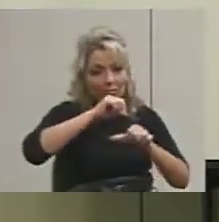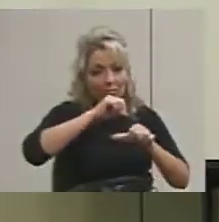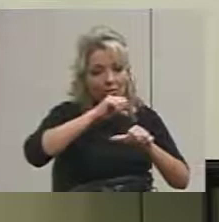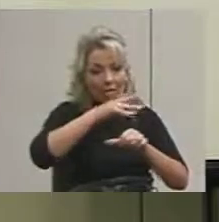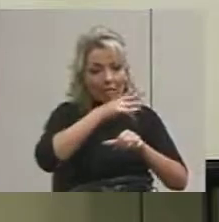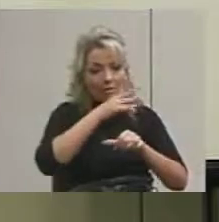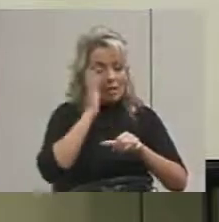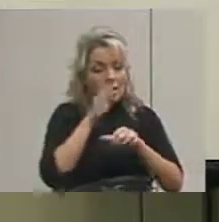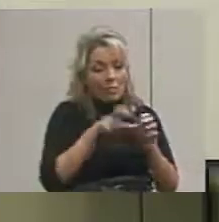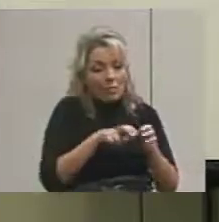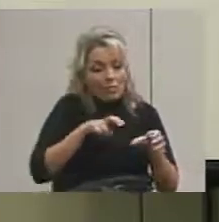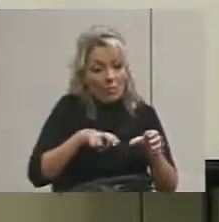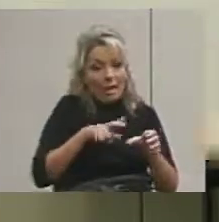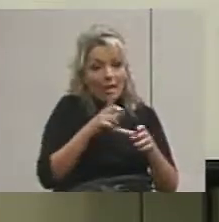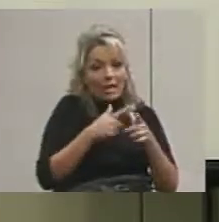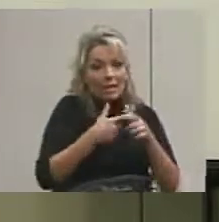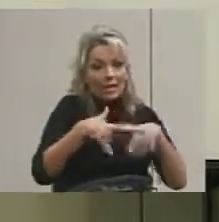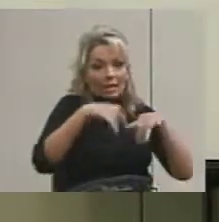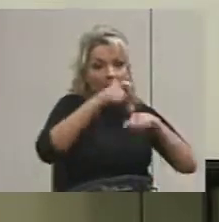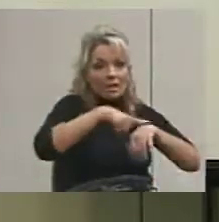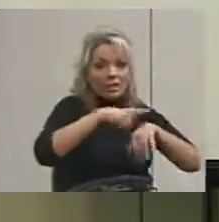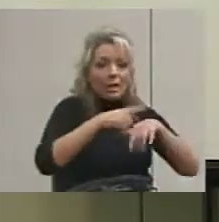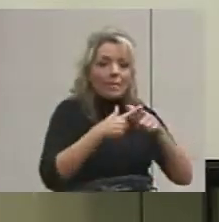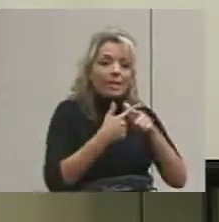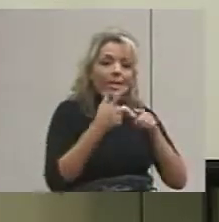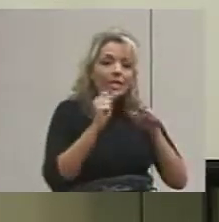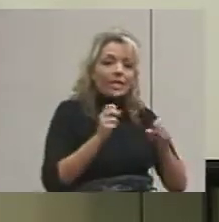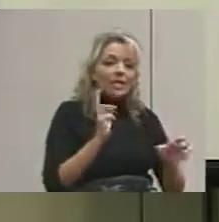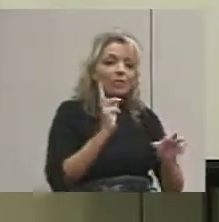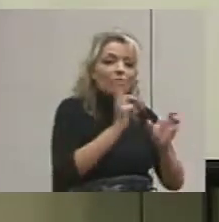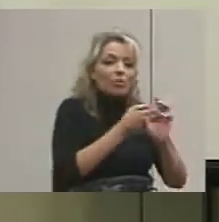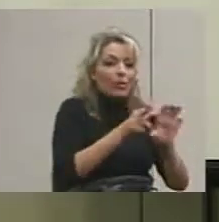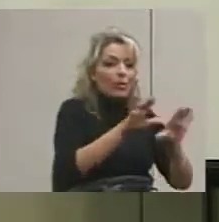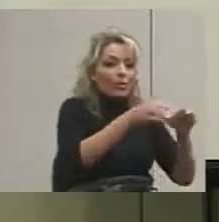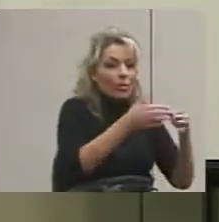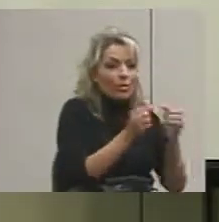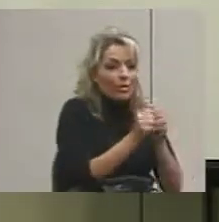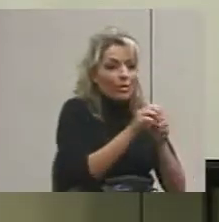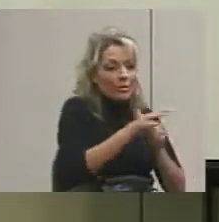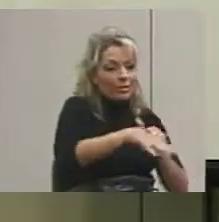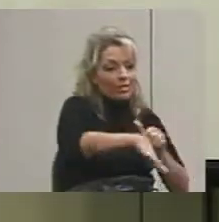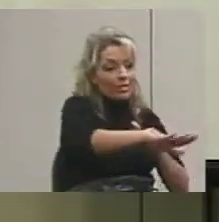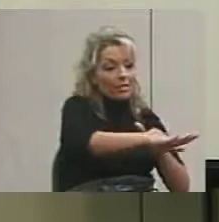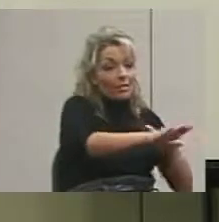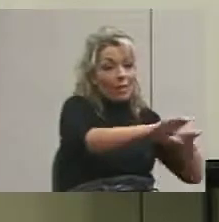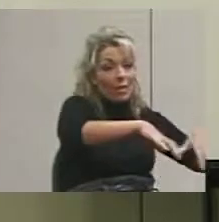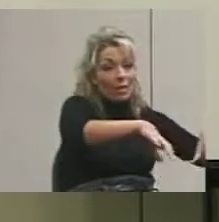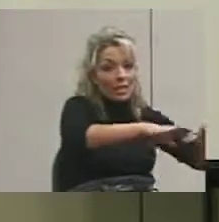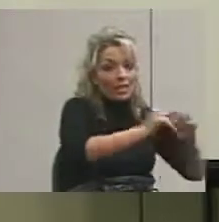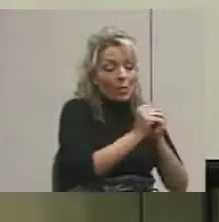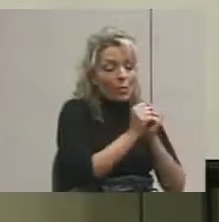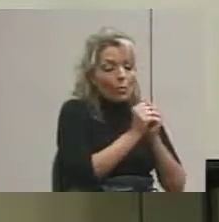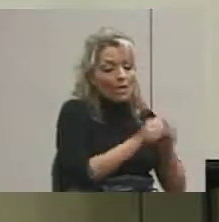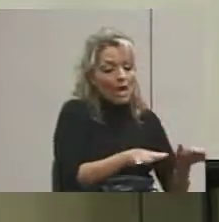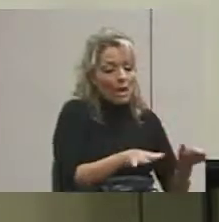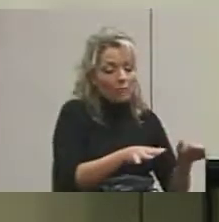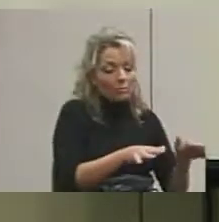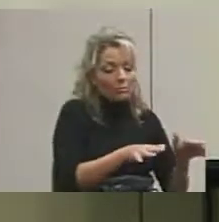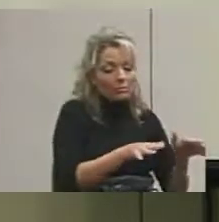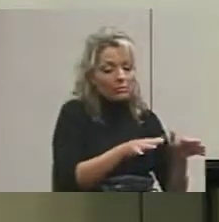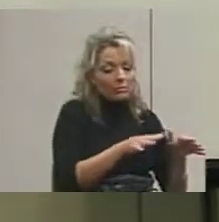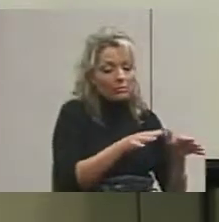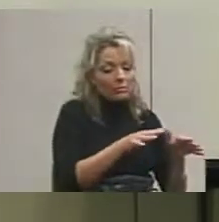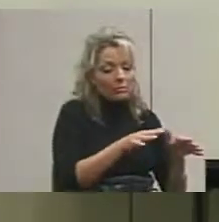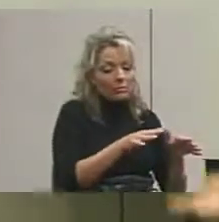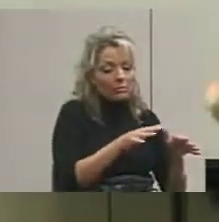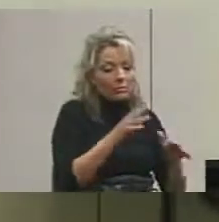back and take that time, and then he's able to rejoin the group in the activity without the